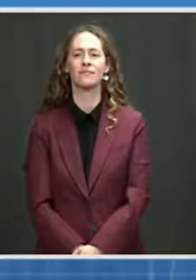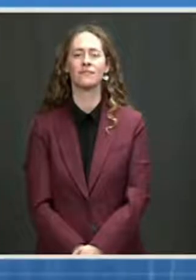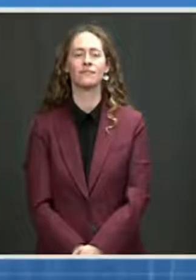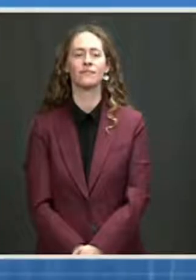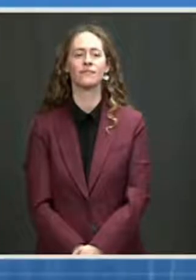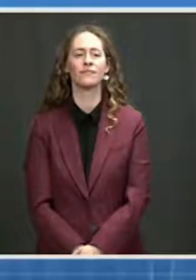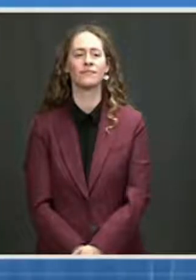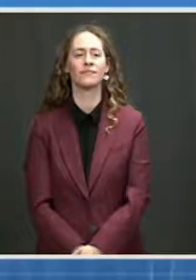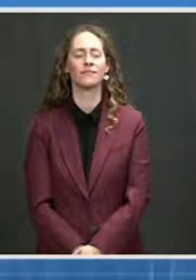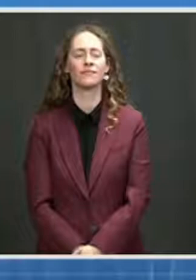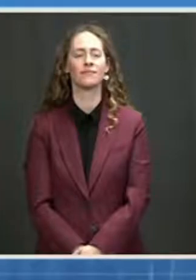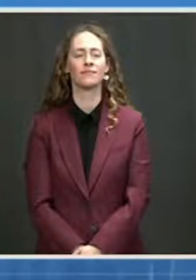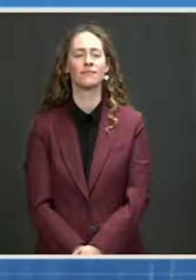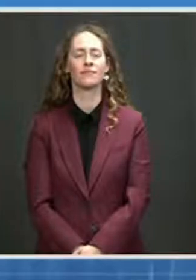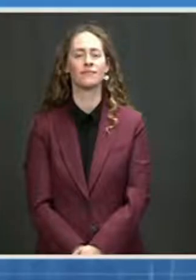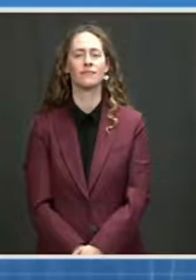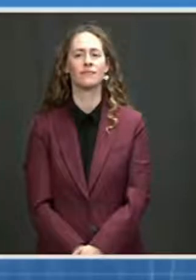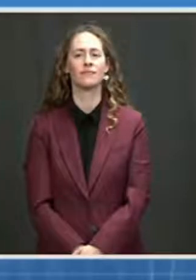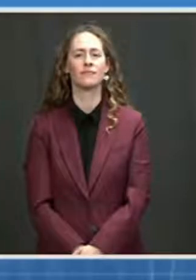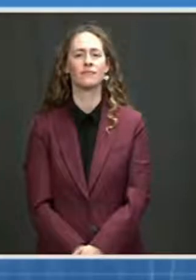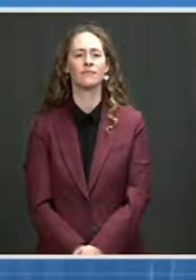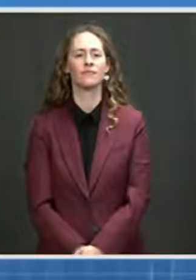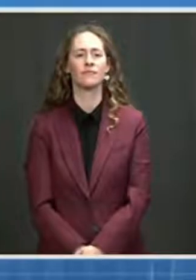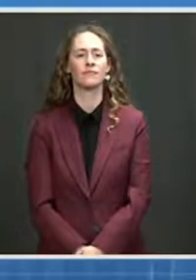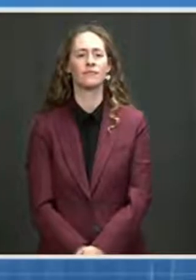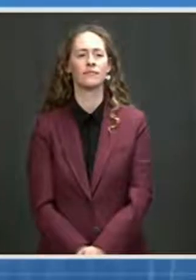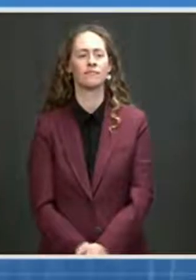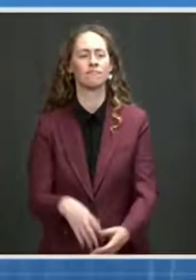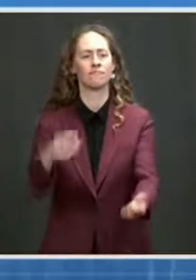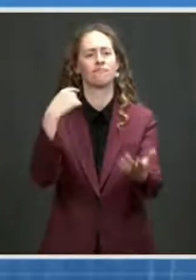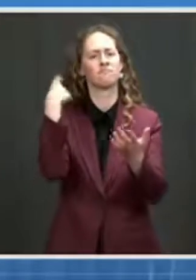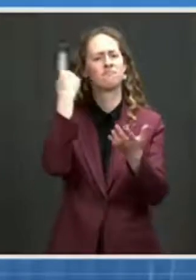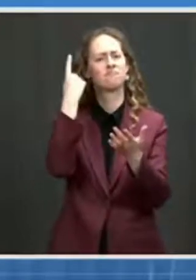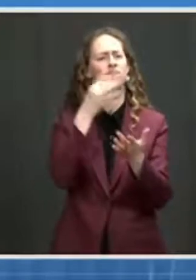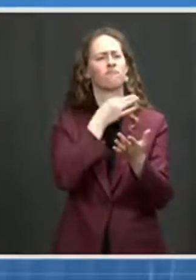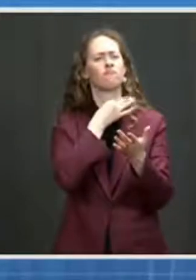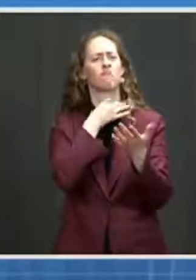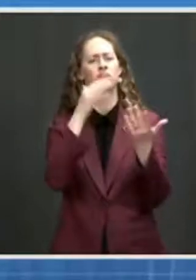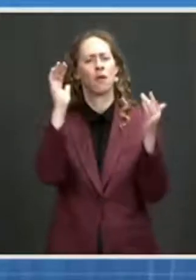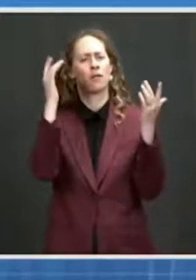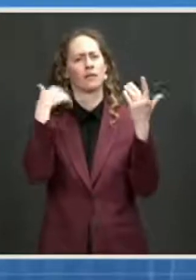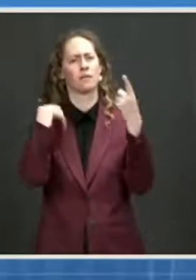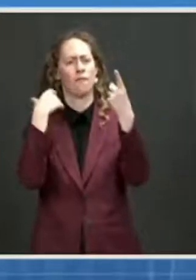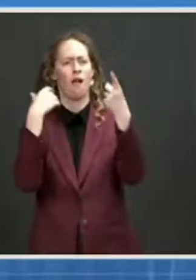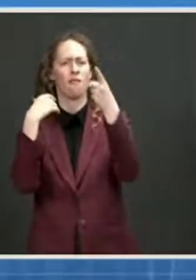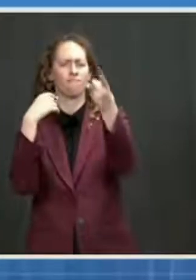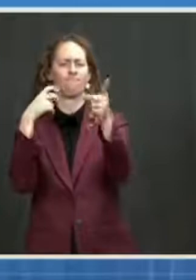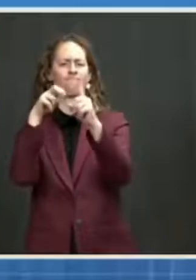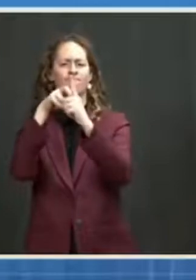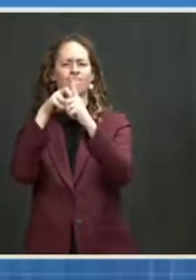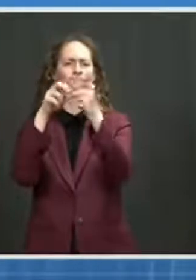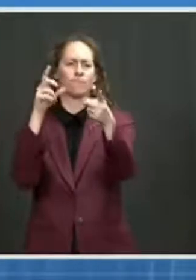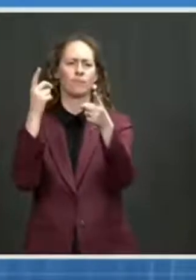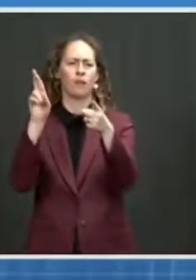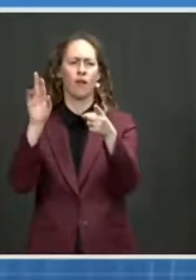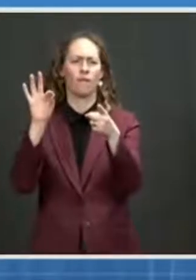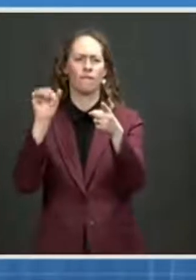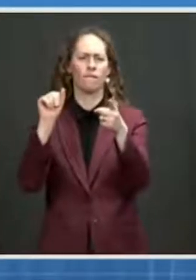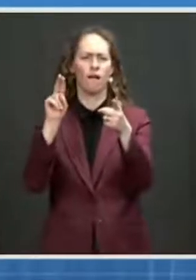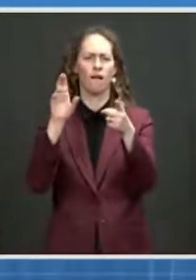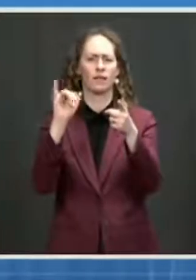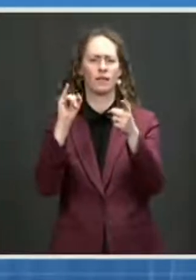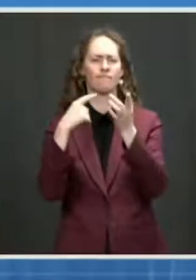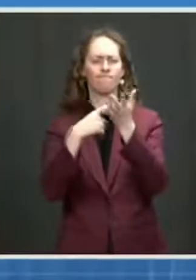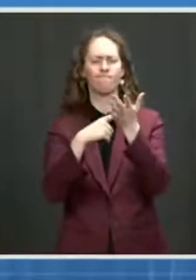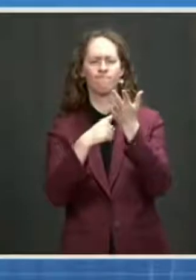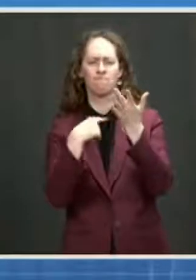this. I was hoping, Dr. Fauci, you might be able to weigh in on the potential consequences of the U.S. falling short